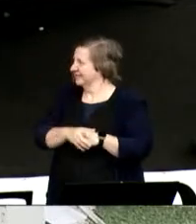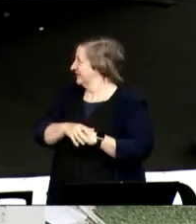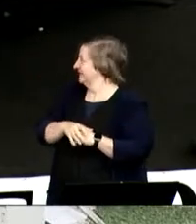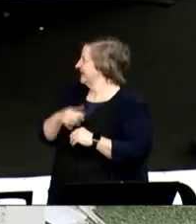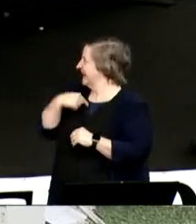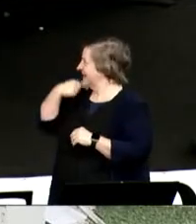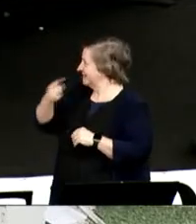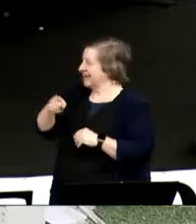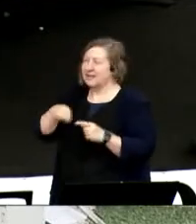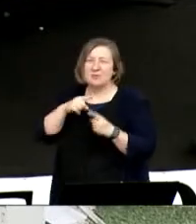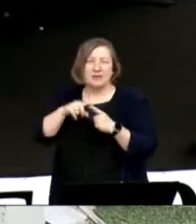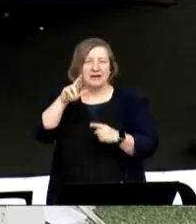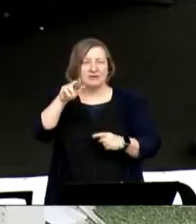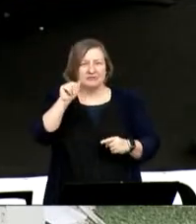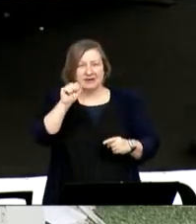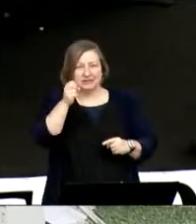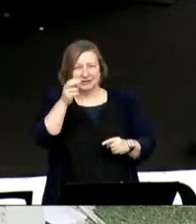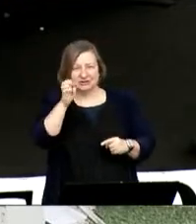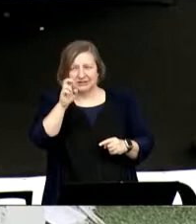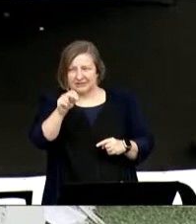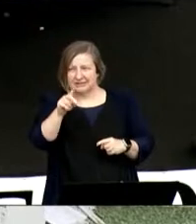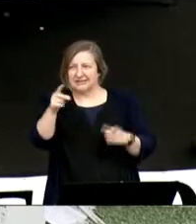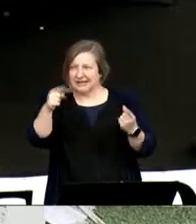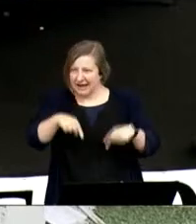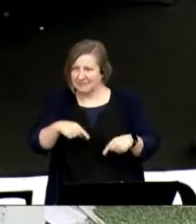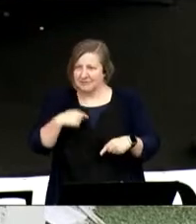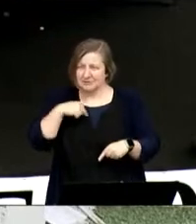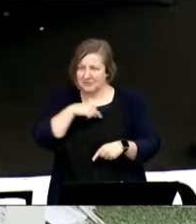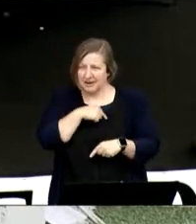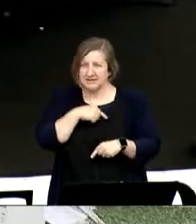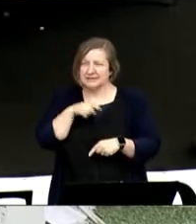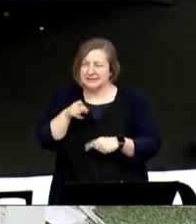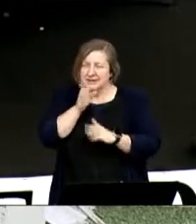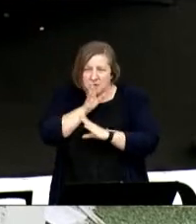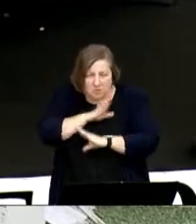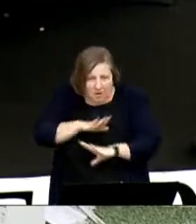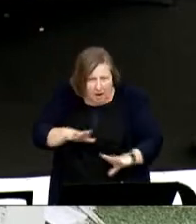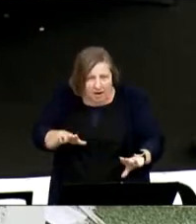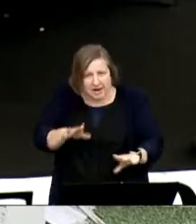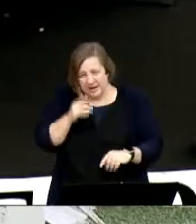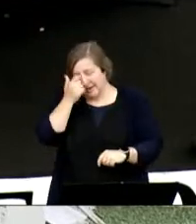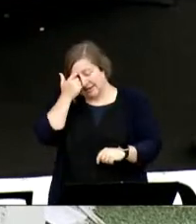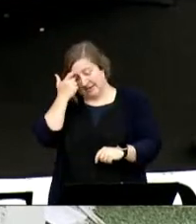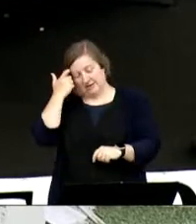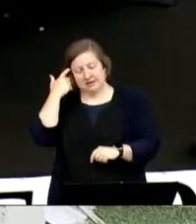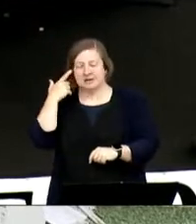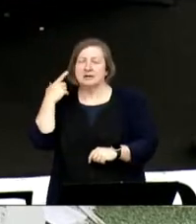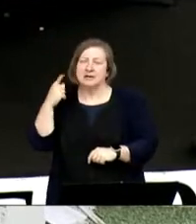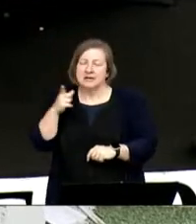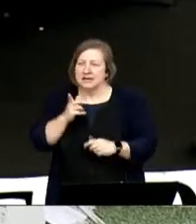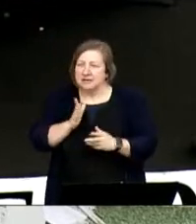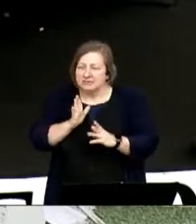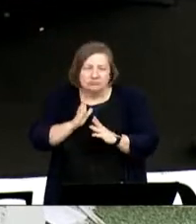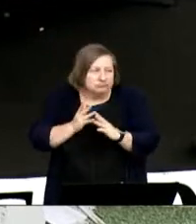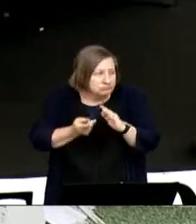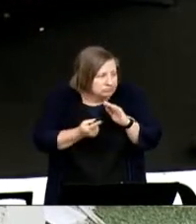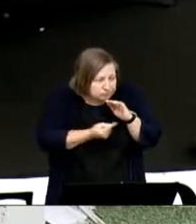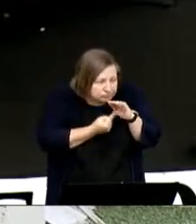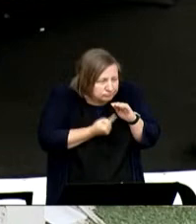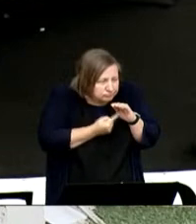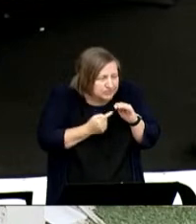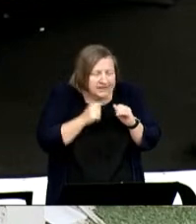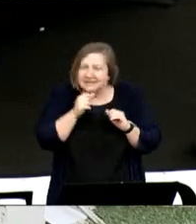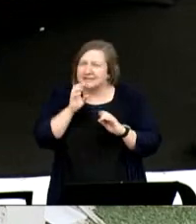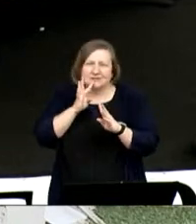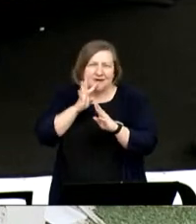telling you, when Rashid came to us, he was quiet, he just was recluse, he didn't talk that